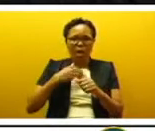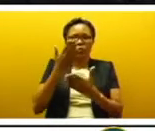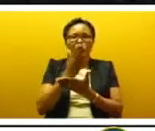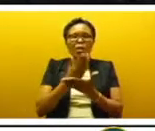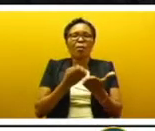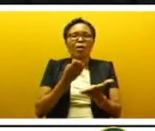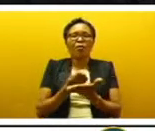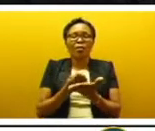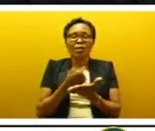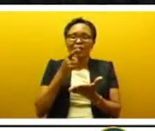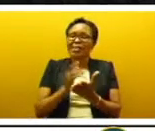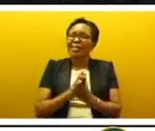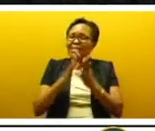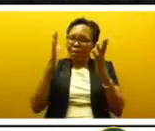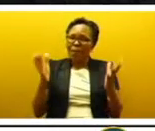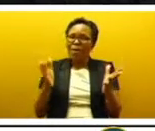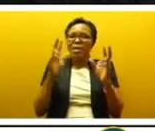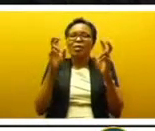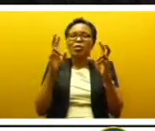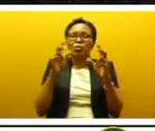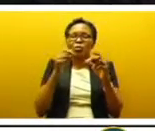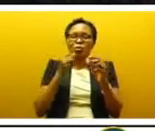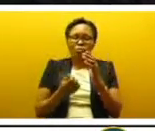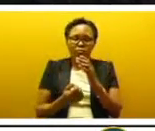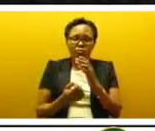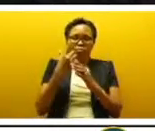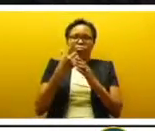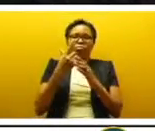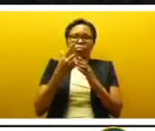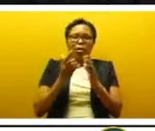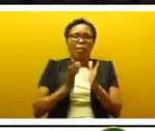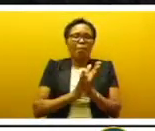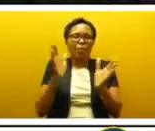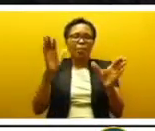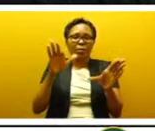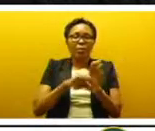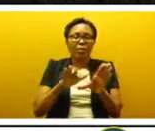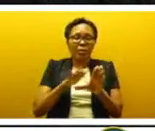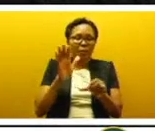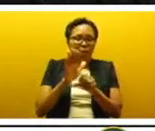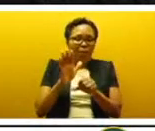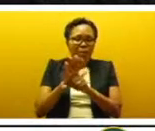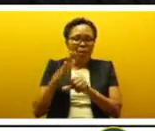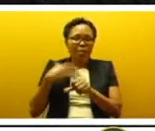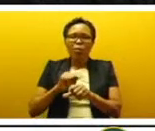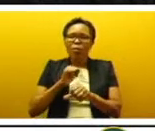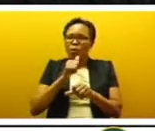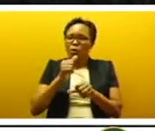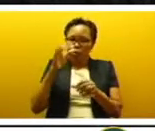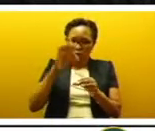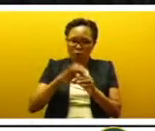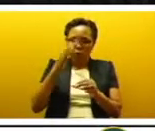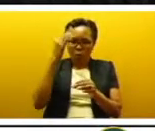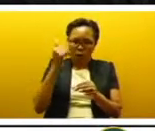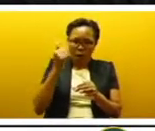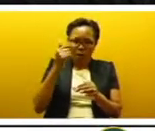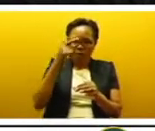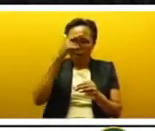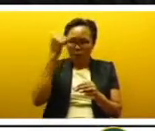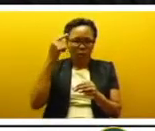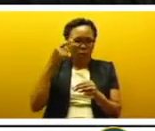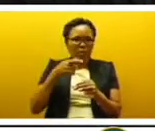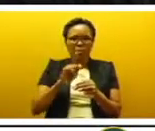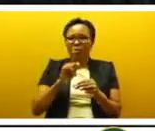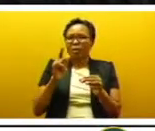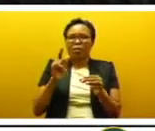CJ, that you triggered a public participation. So many people don't vote on account of non-enforcement